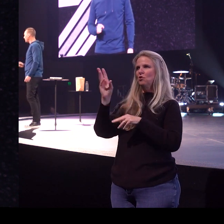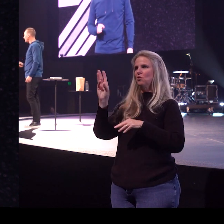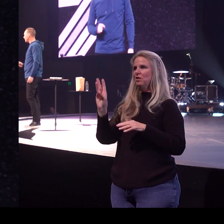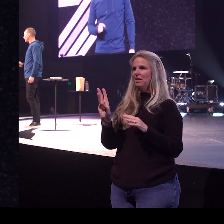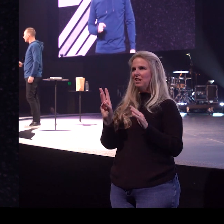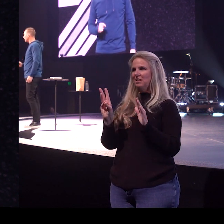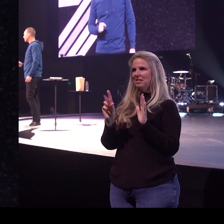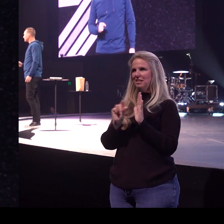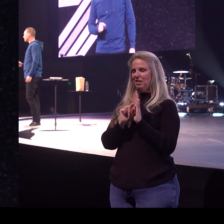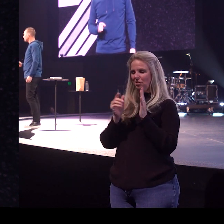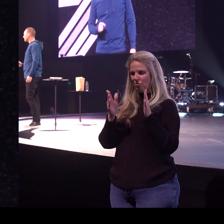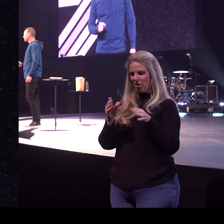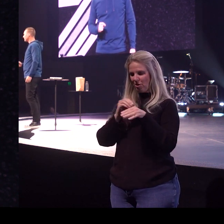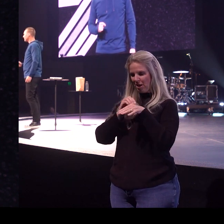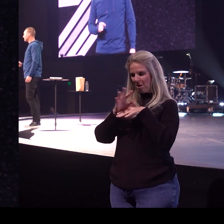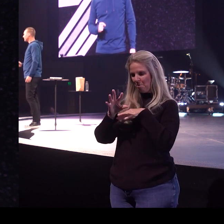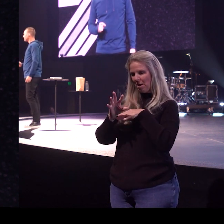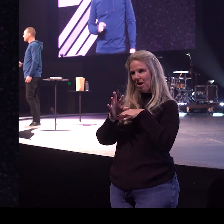can he?